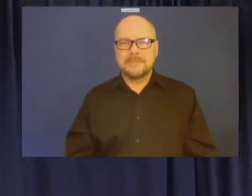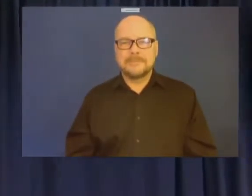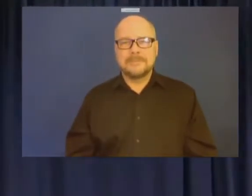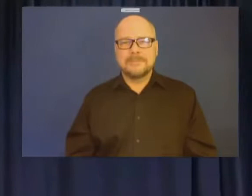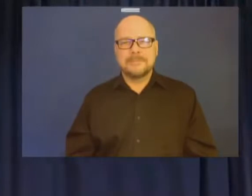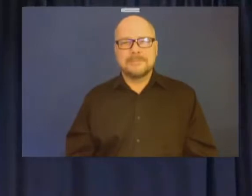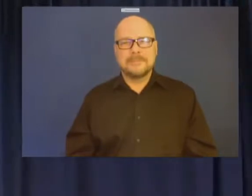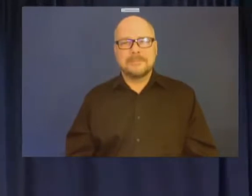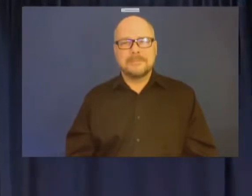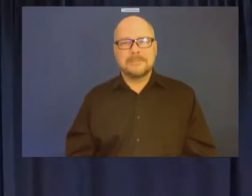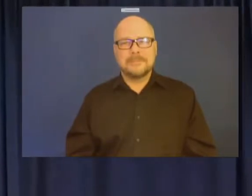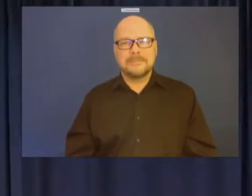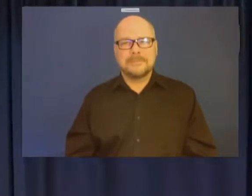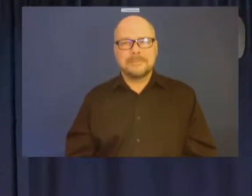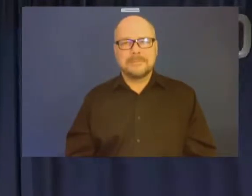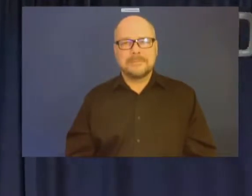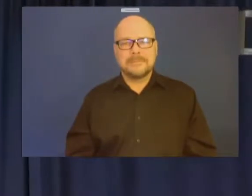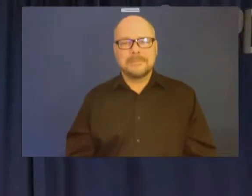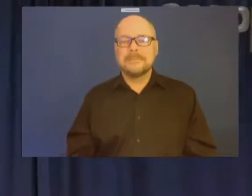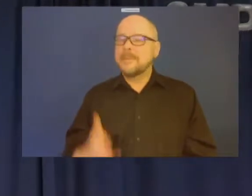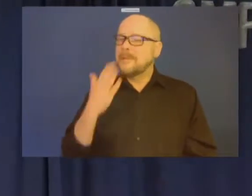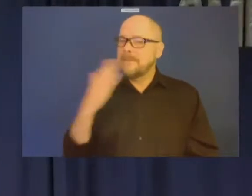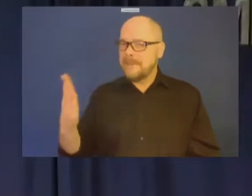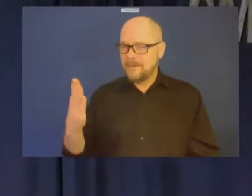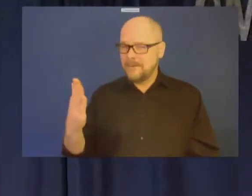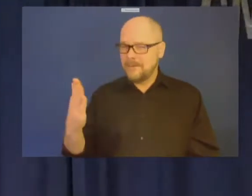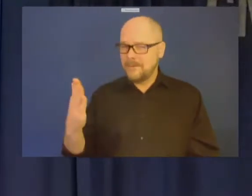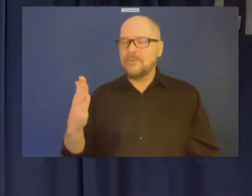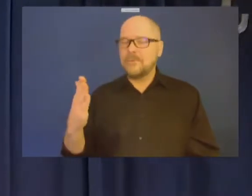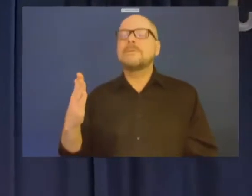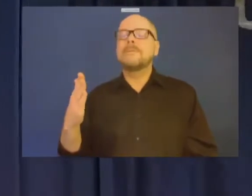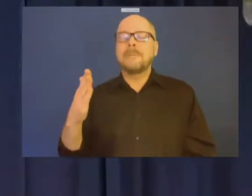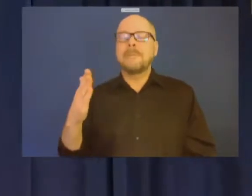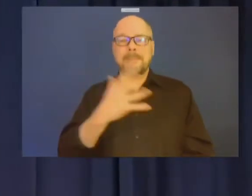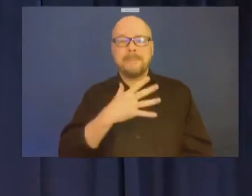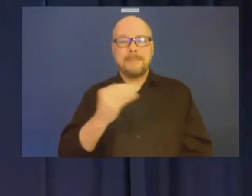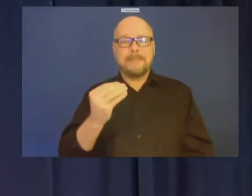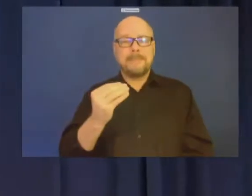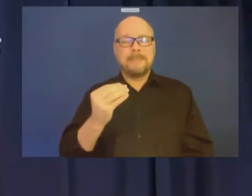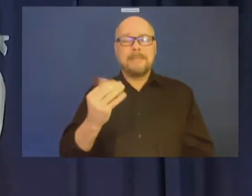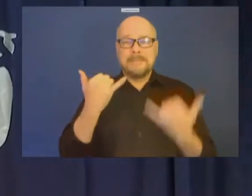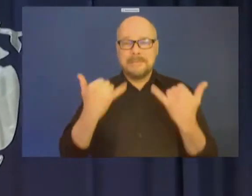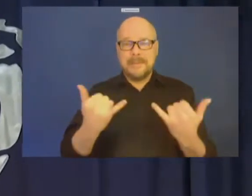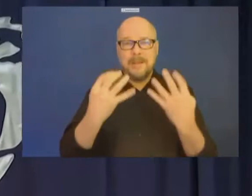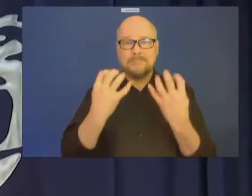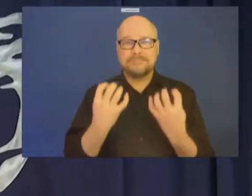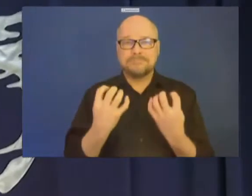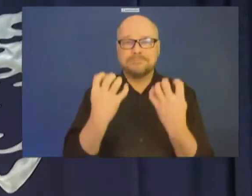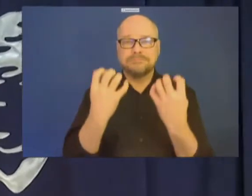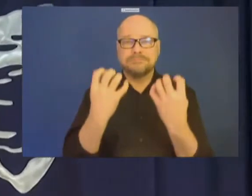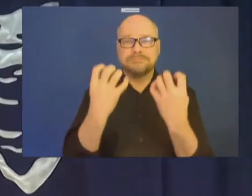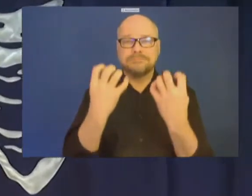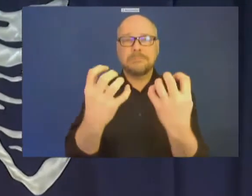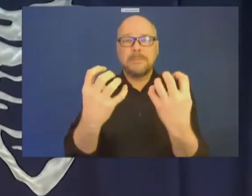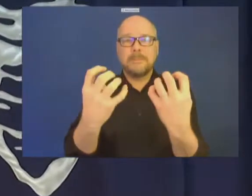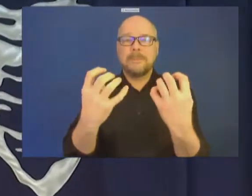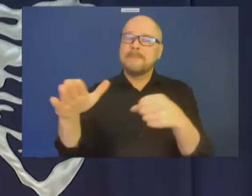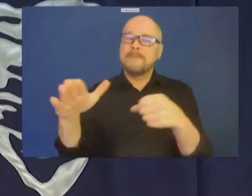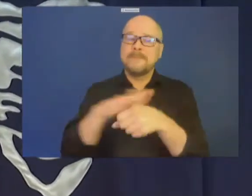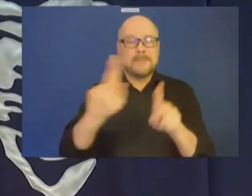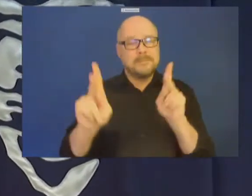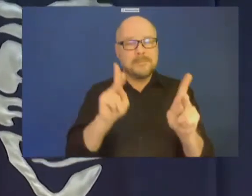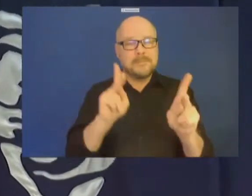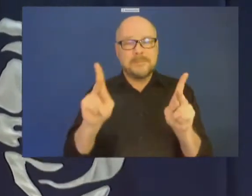Thank you, Chief Patterson. So instead of an auditorium full of people, we're coming to you virtually. I do want to